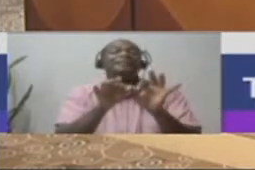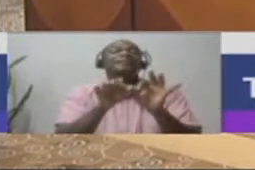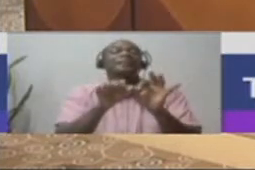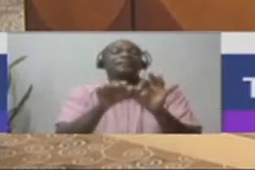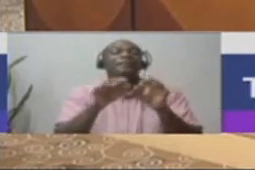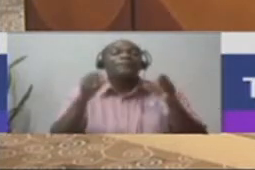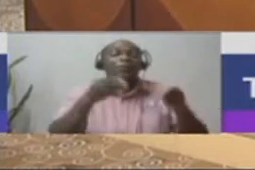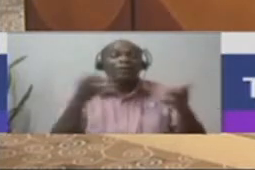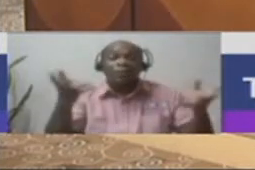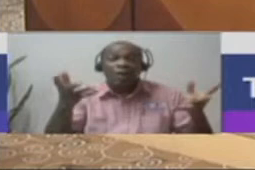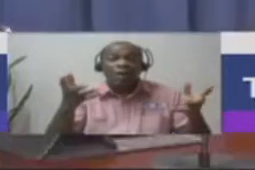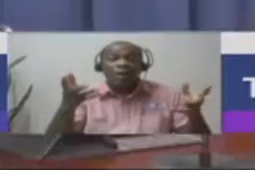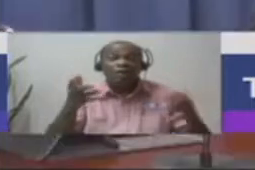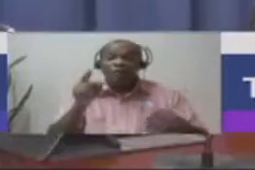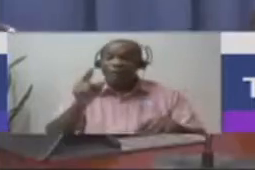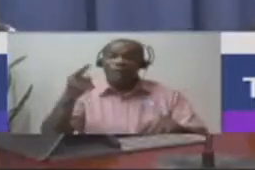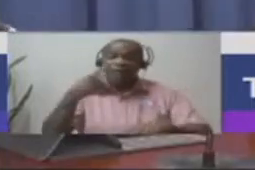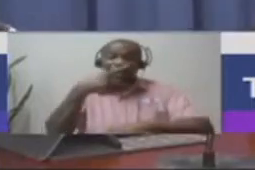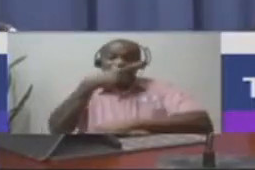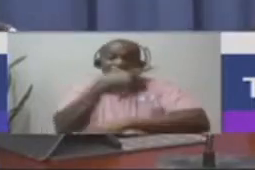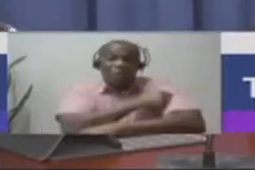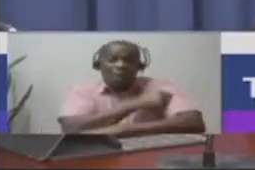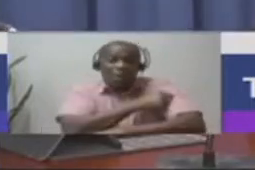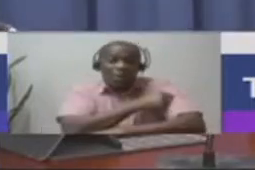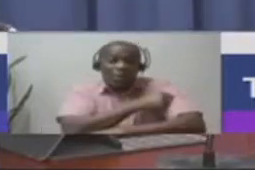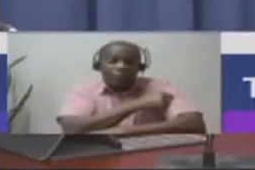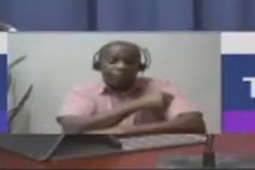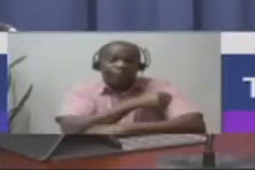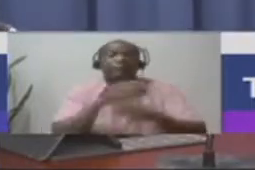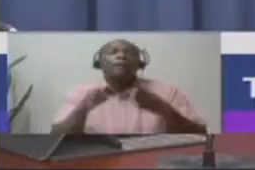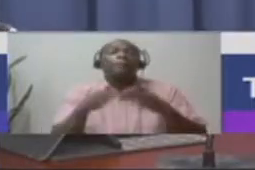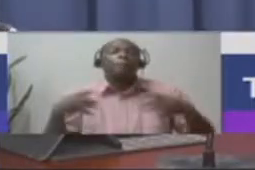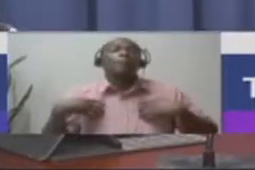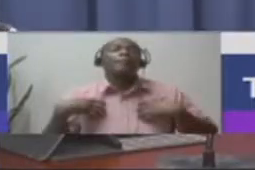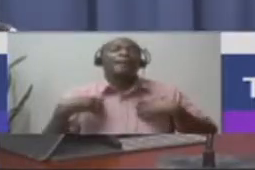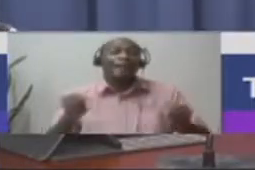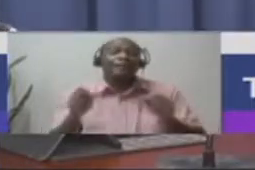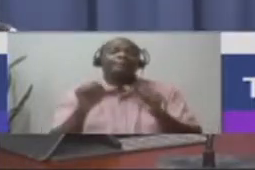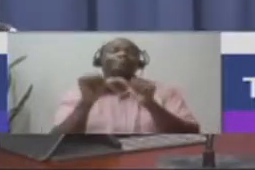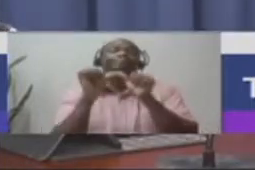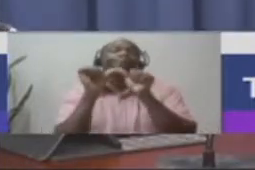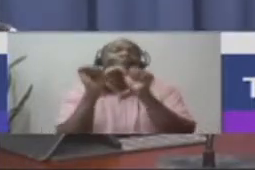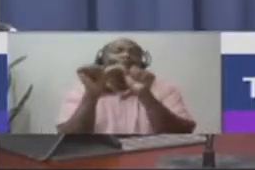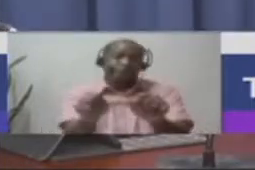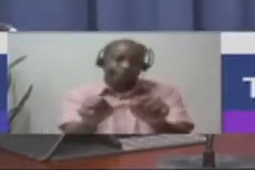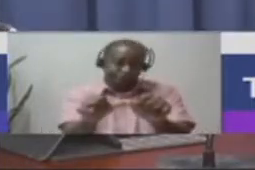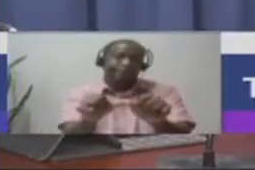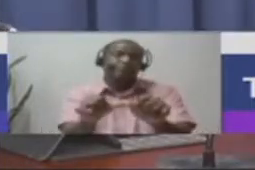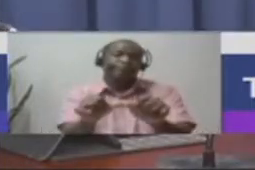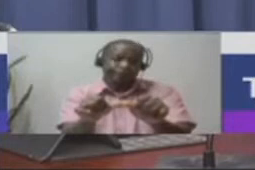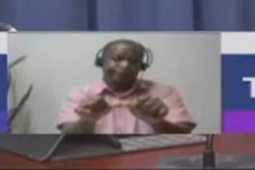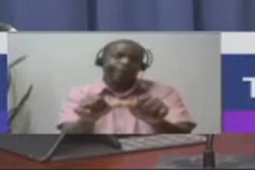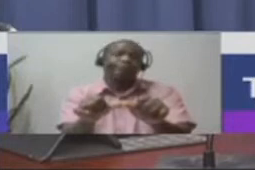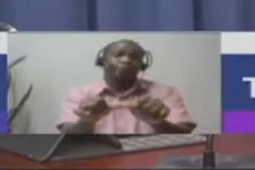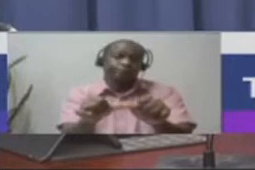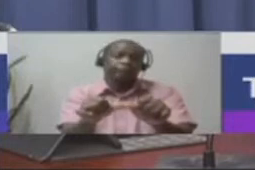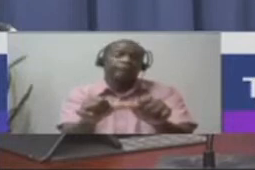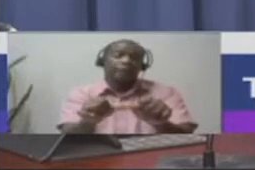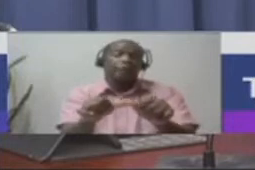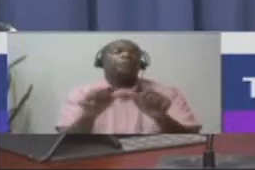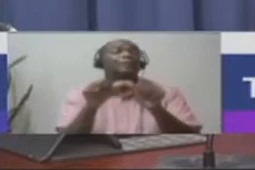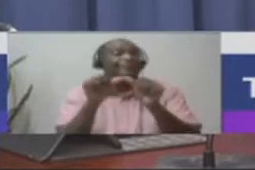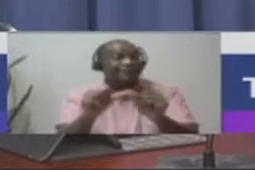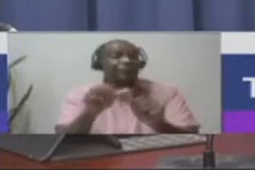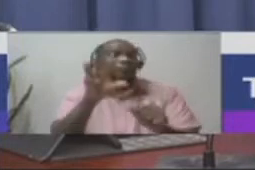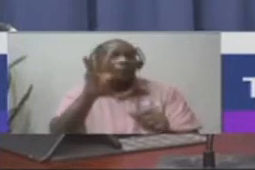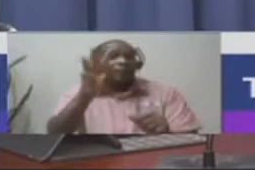the public health measures of masking, washing hands, social distances still apply. What happens in